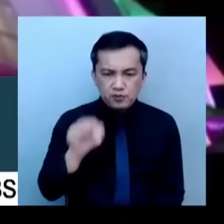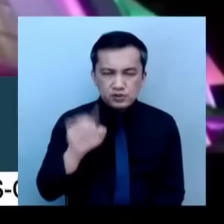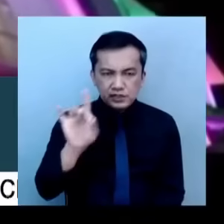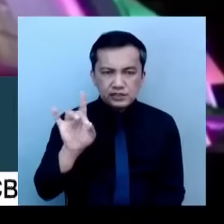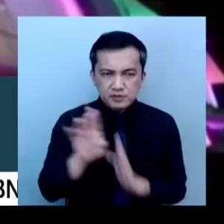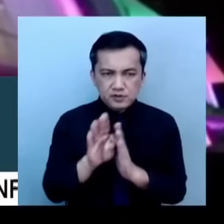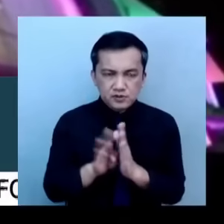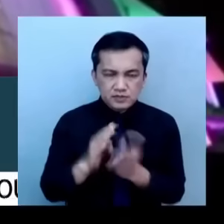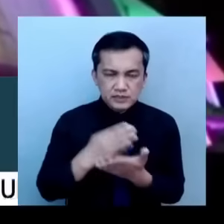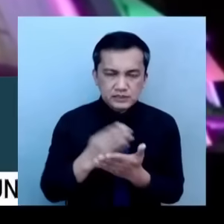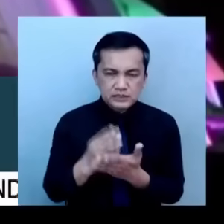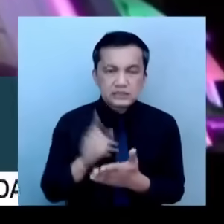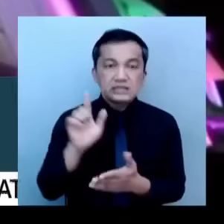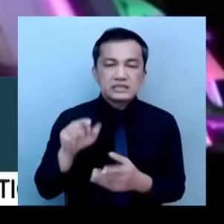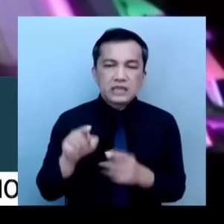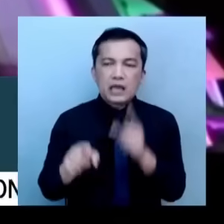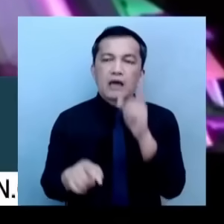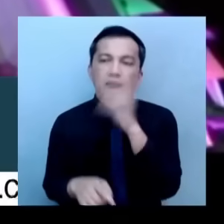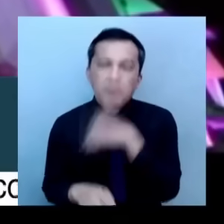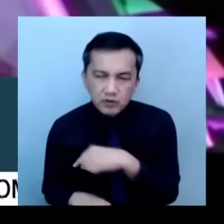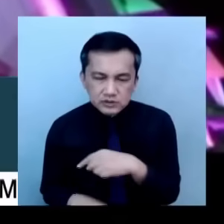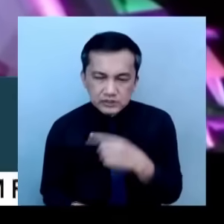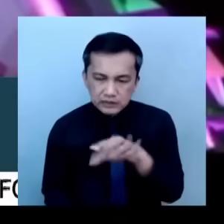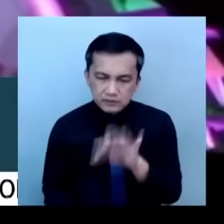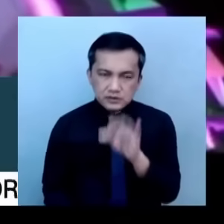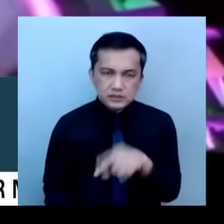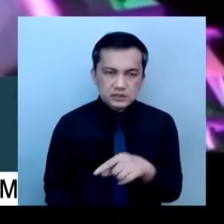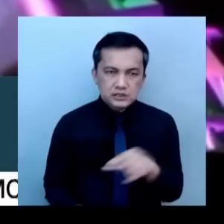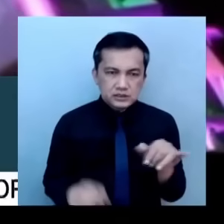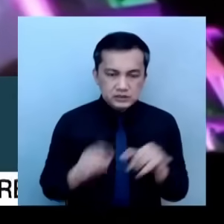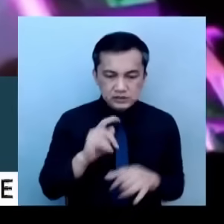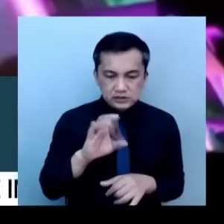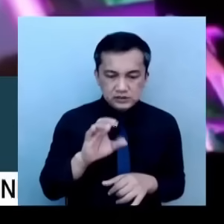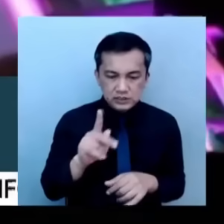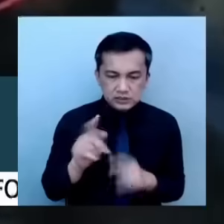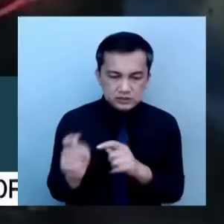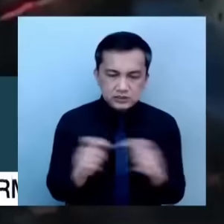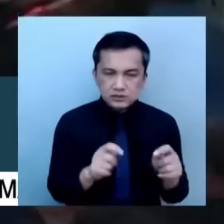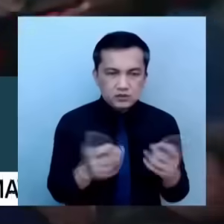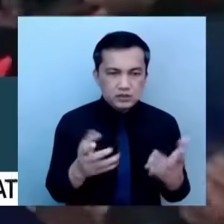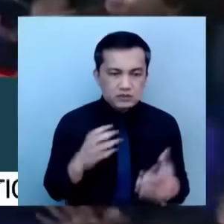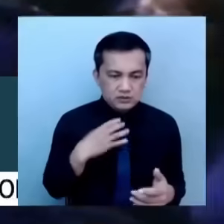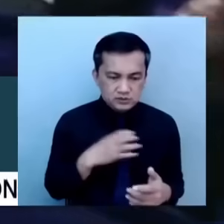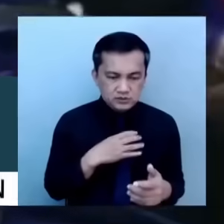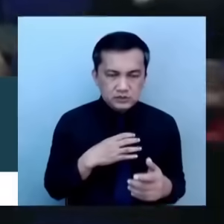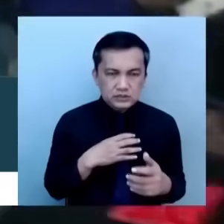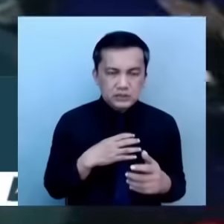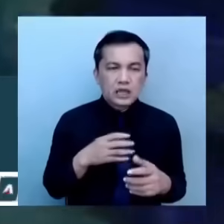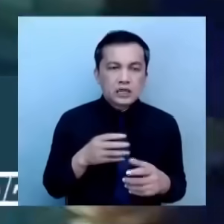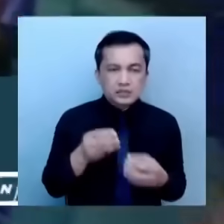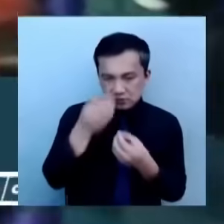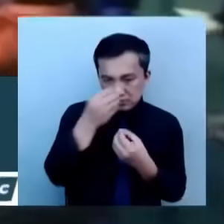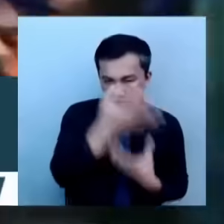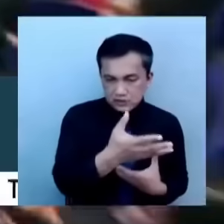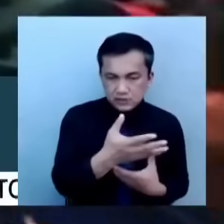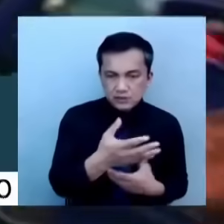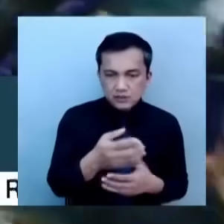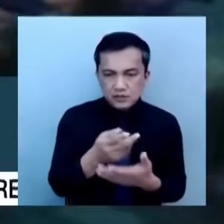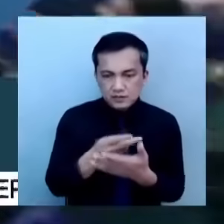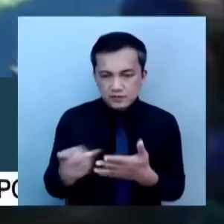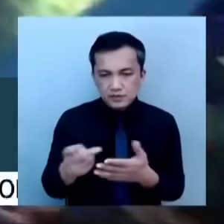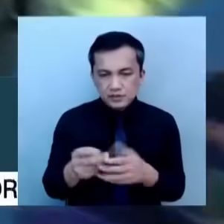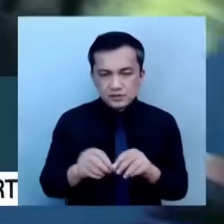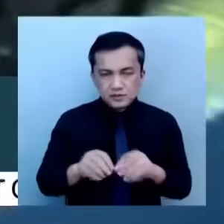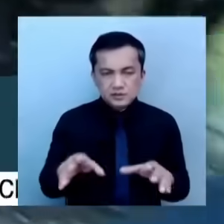false. The same resolution found that the company's stocks were transferred without congressional consent and that it also failed to disperse 30% of its stocks